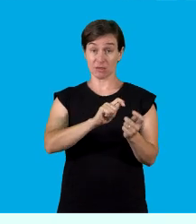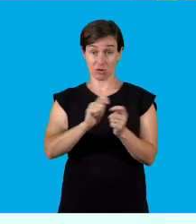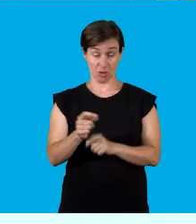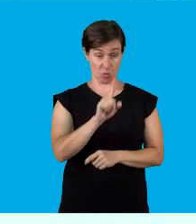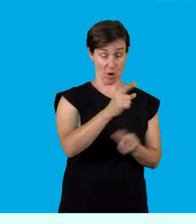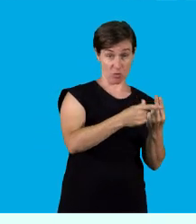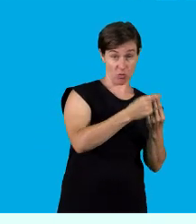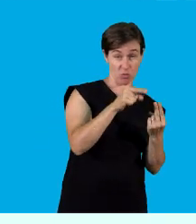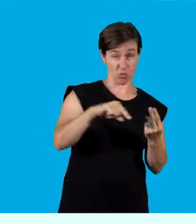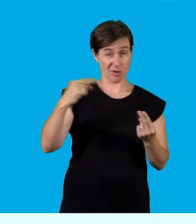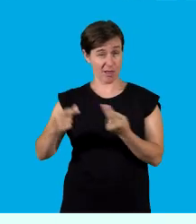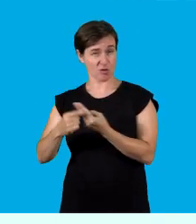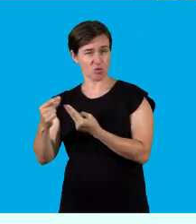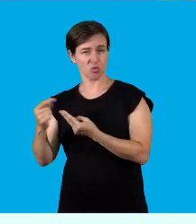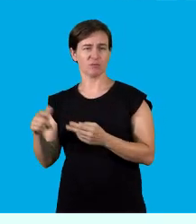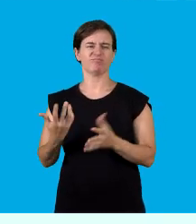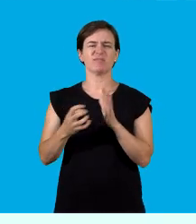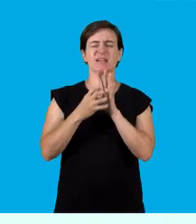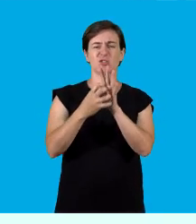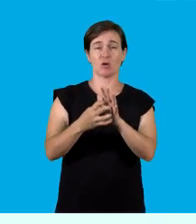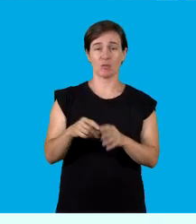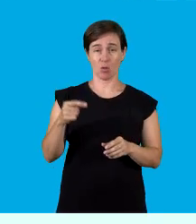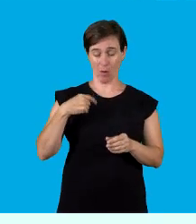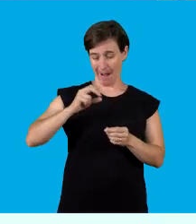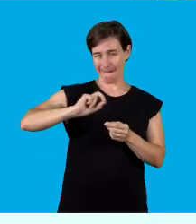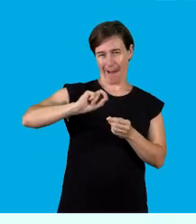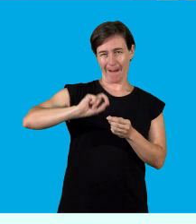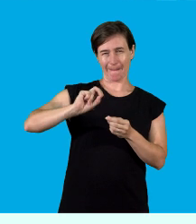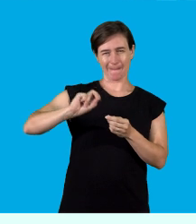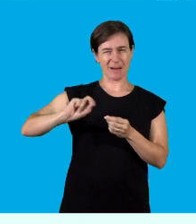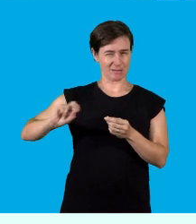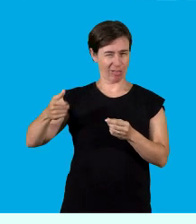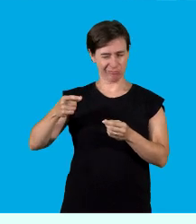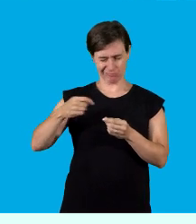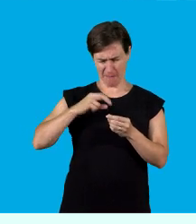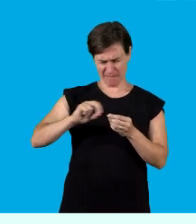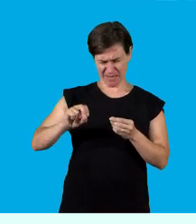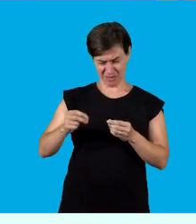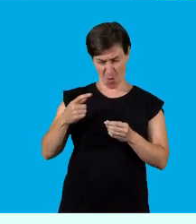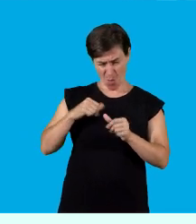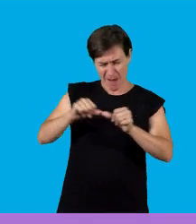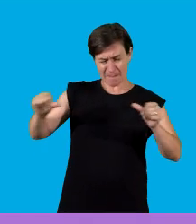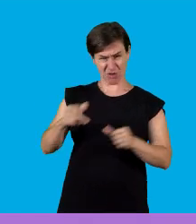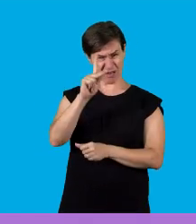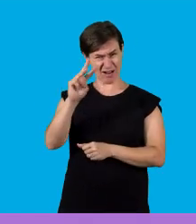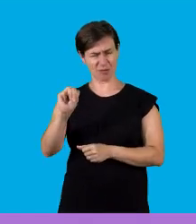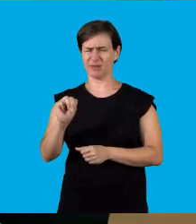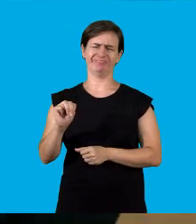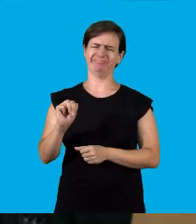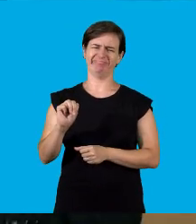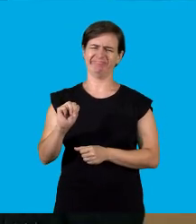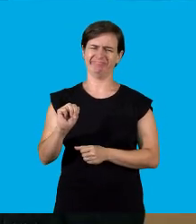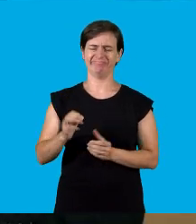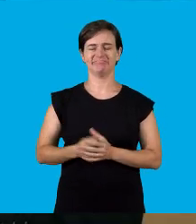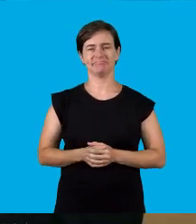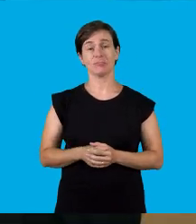unit to another? For instance, we do not measure the length of a pencil in kilometers. Alright, so what are